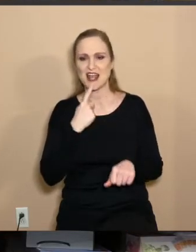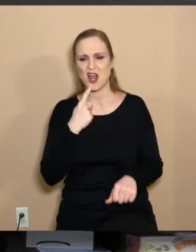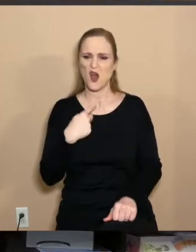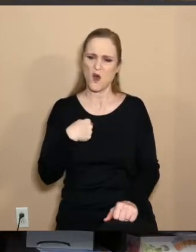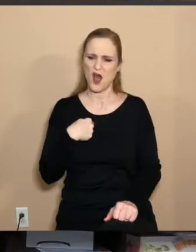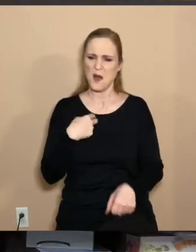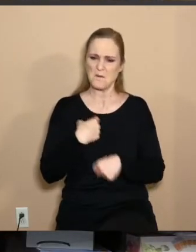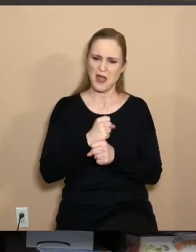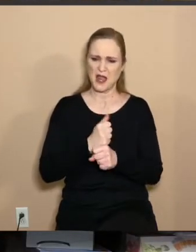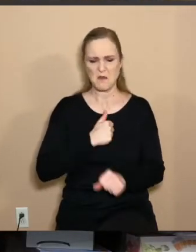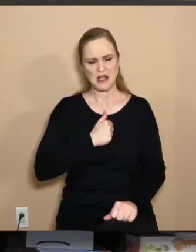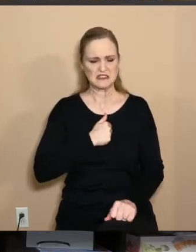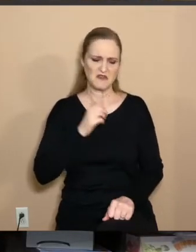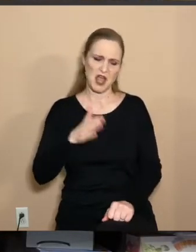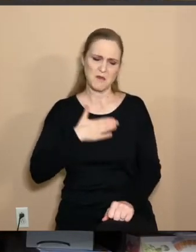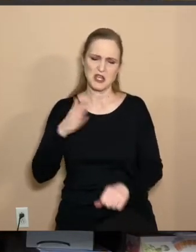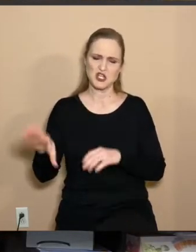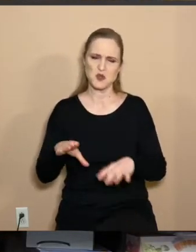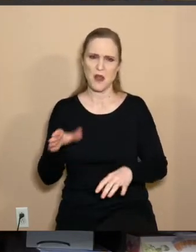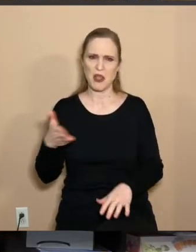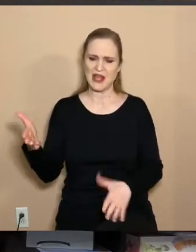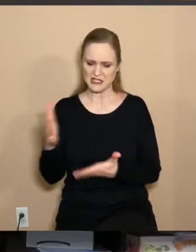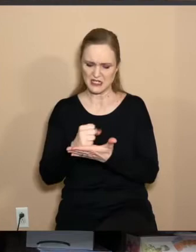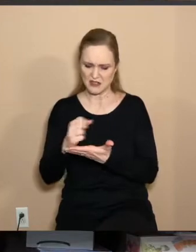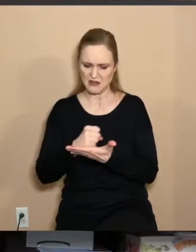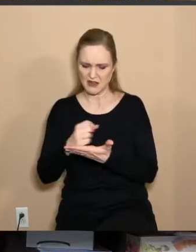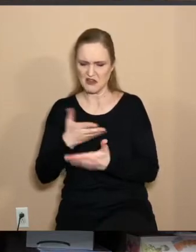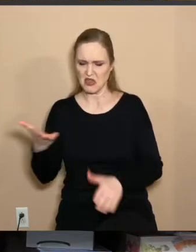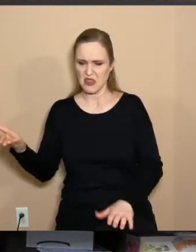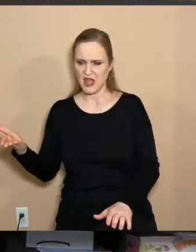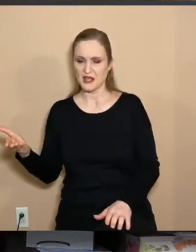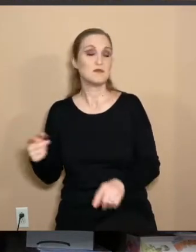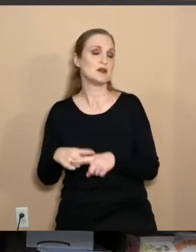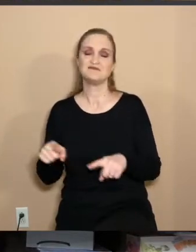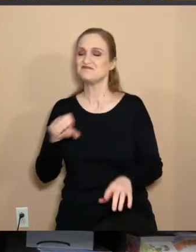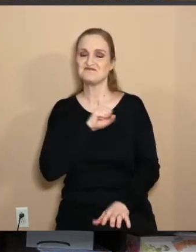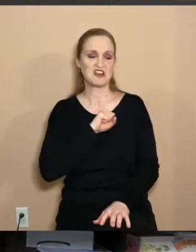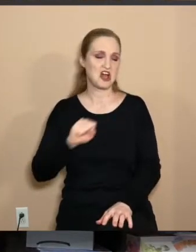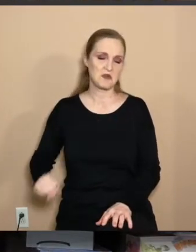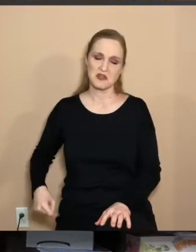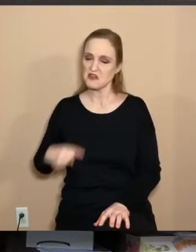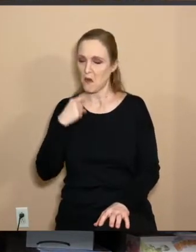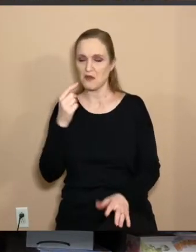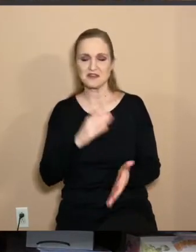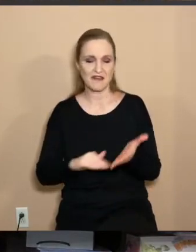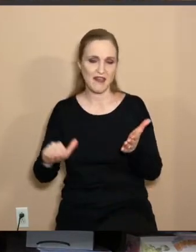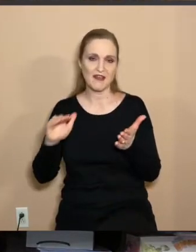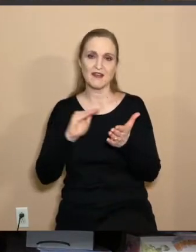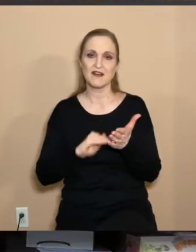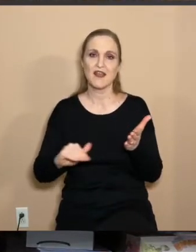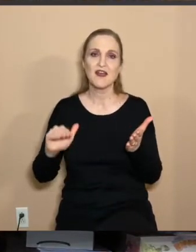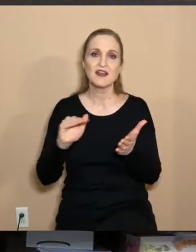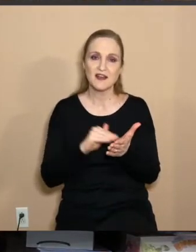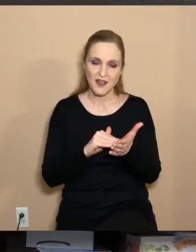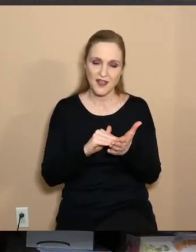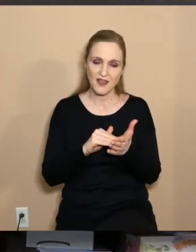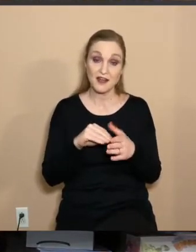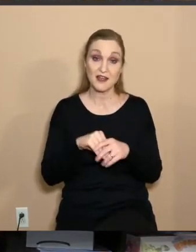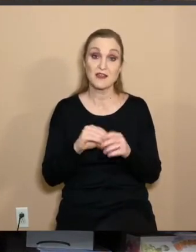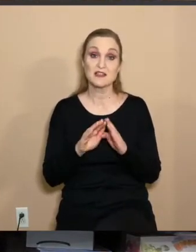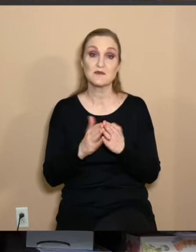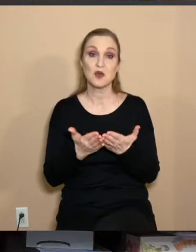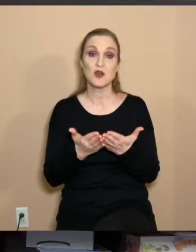make myself happy by doing things and acquiring things. But as Solomon has said over and over again in this